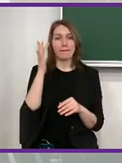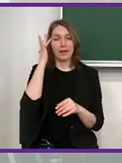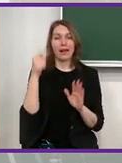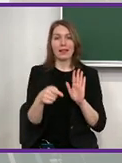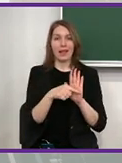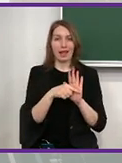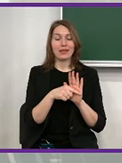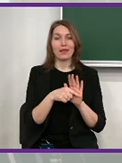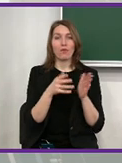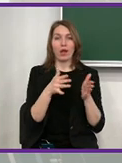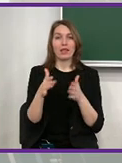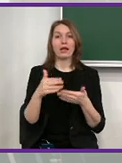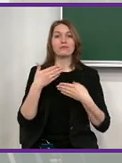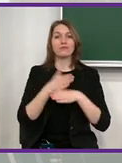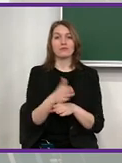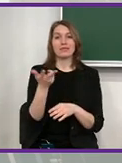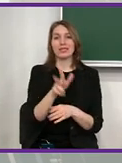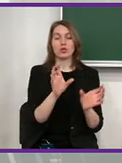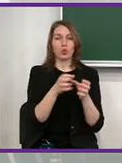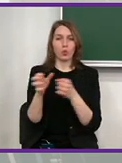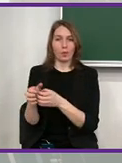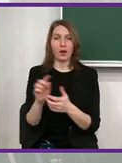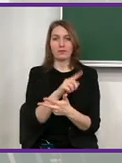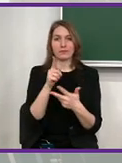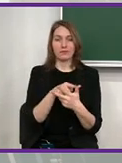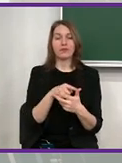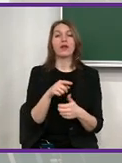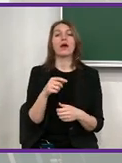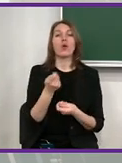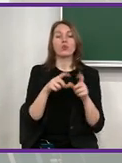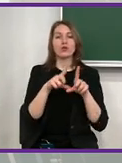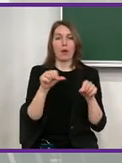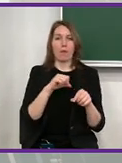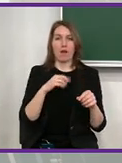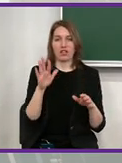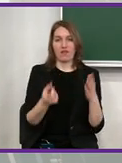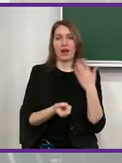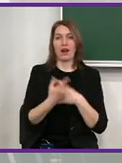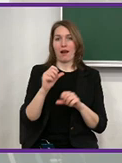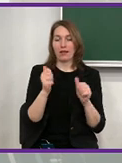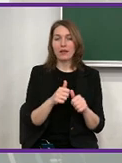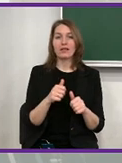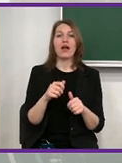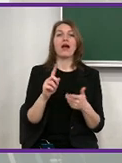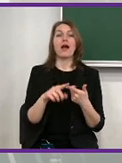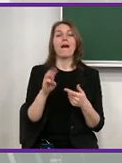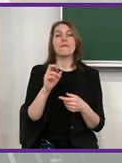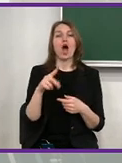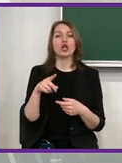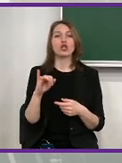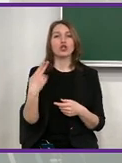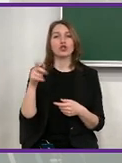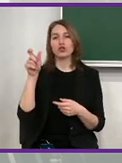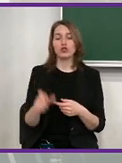impacts. And if we look at the UN principles, the negative effects can be of three types.